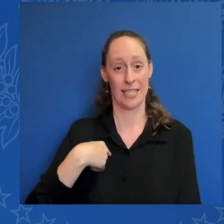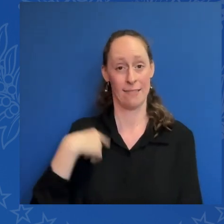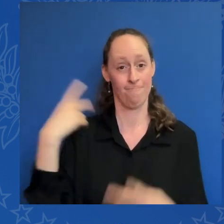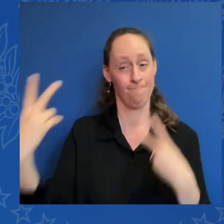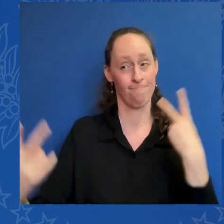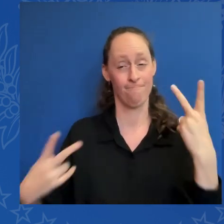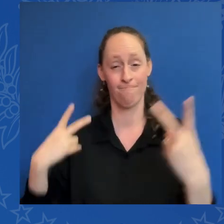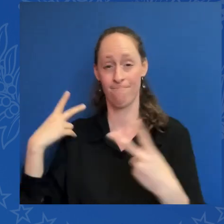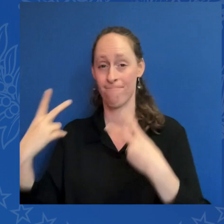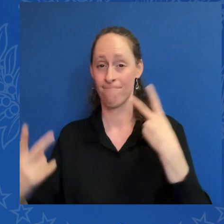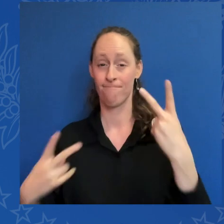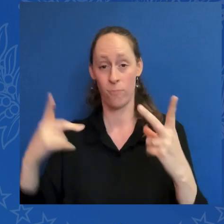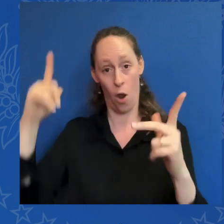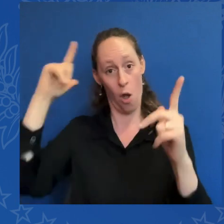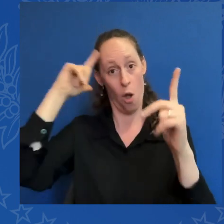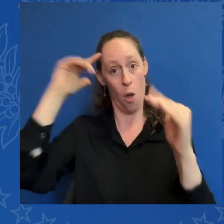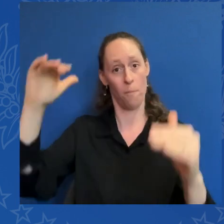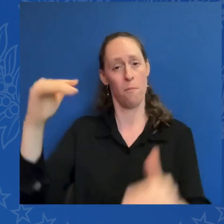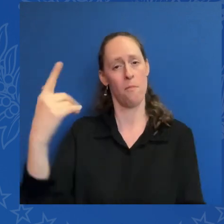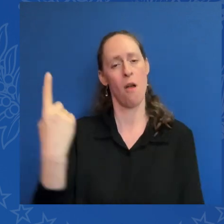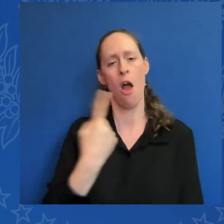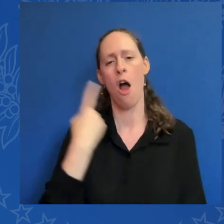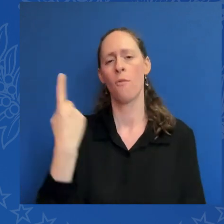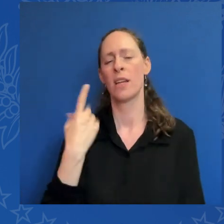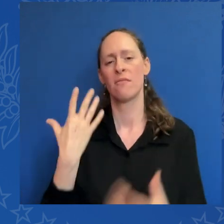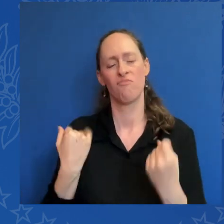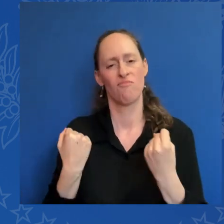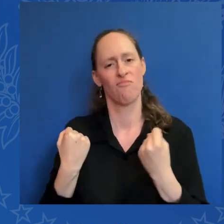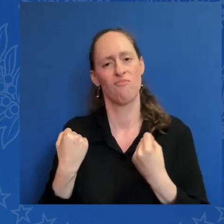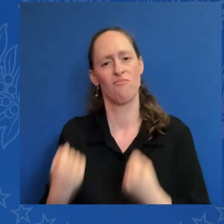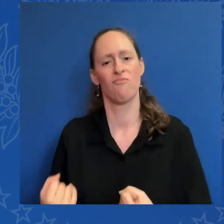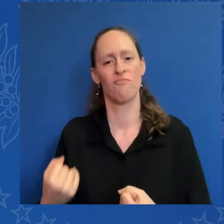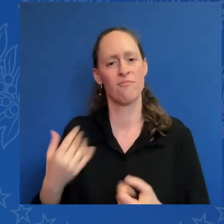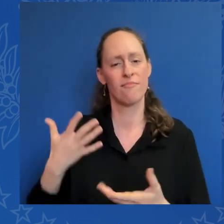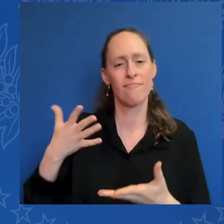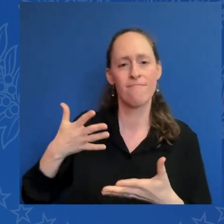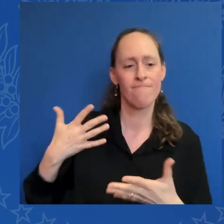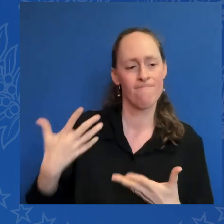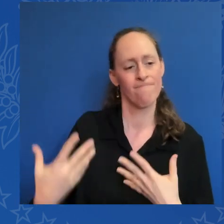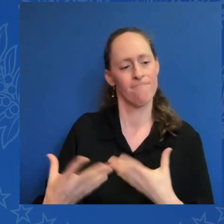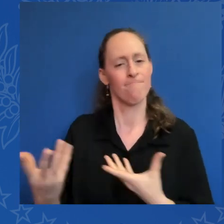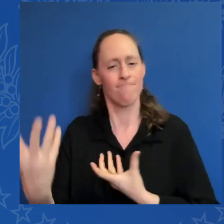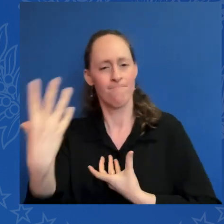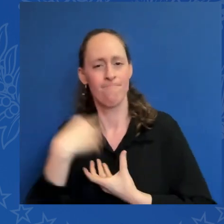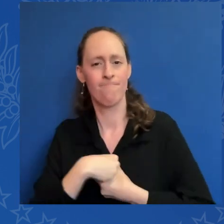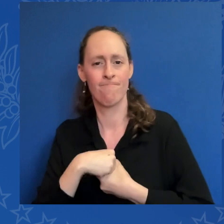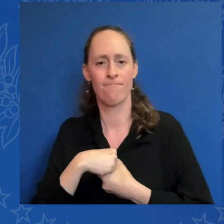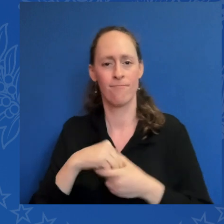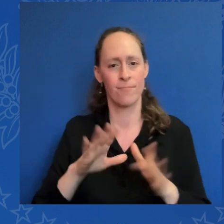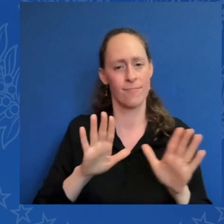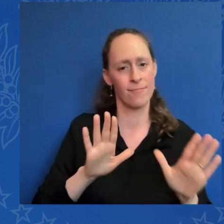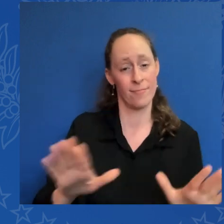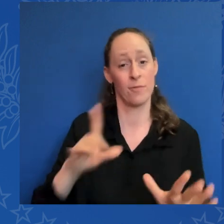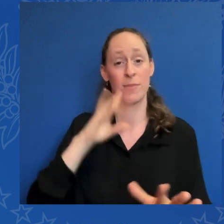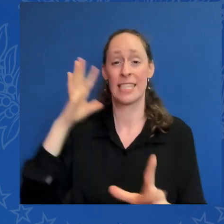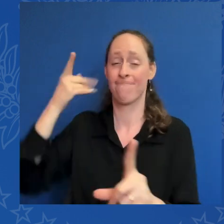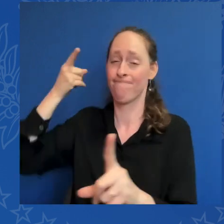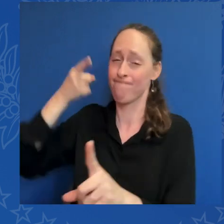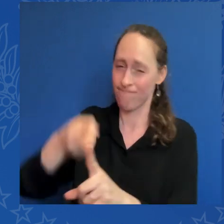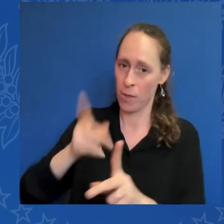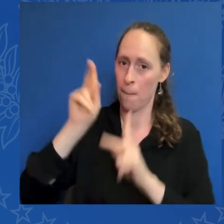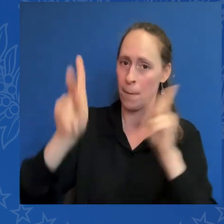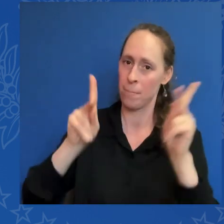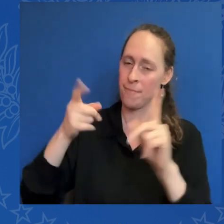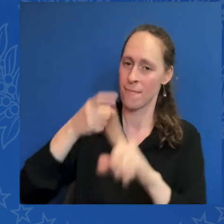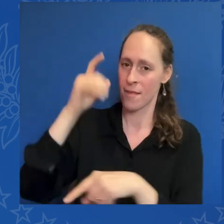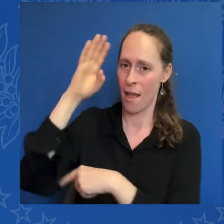of all people, and particularly in the heart of the Irish. Hope. Every action is about hope. We can make things